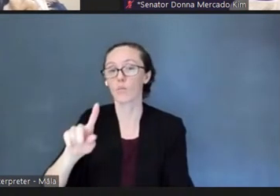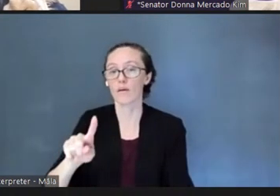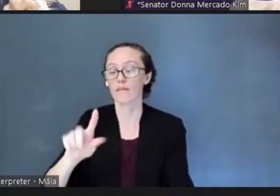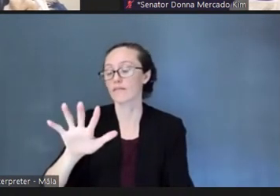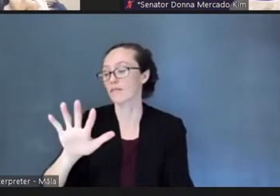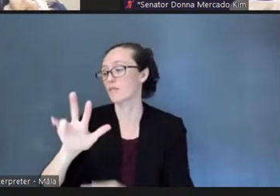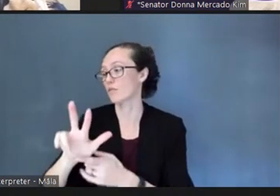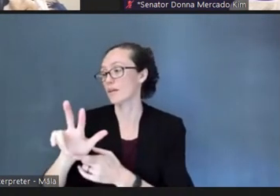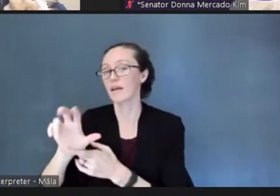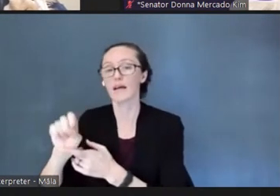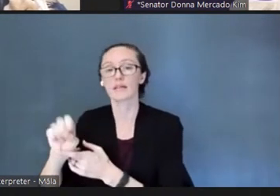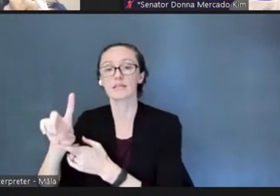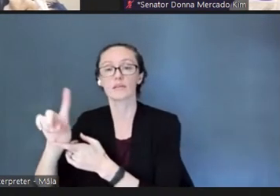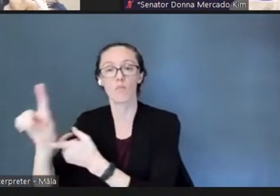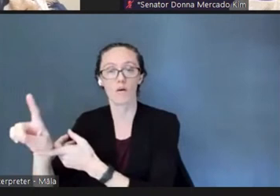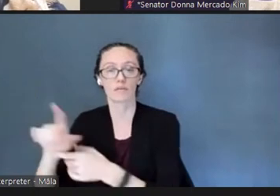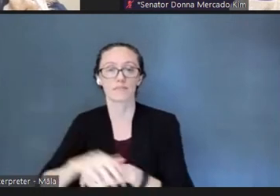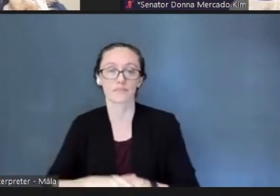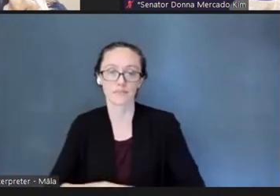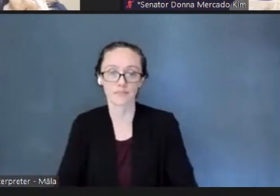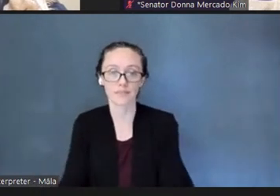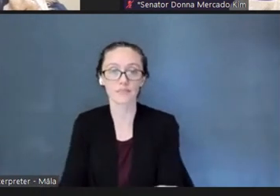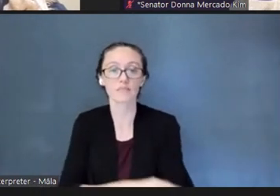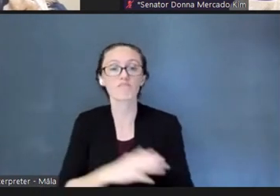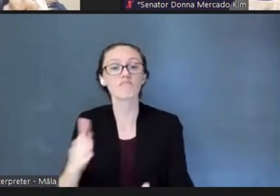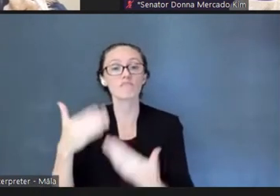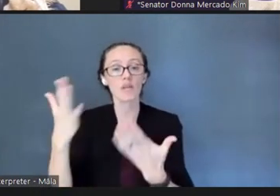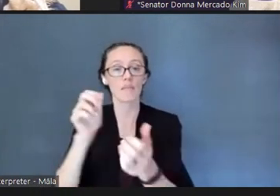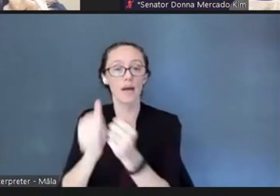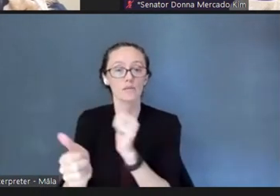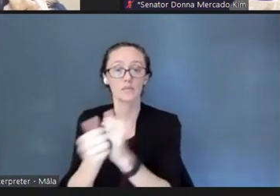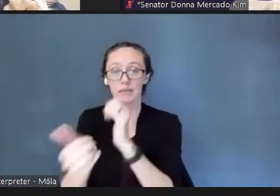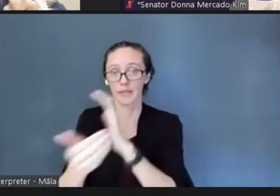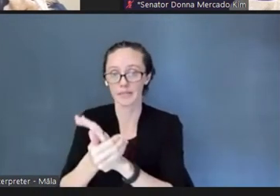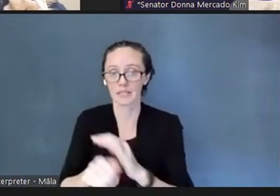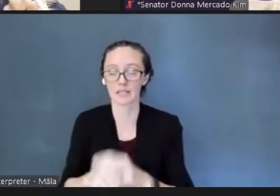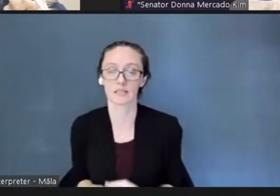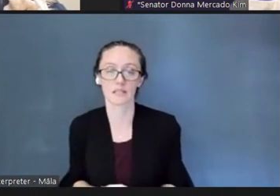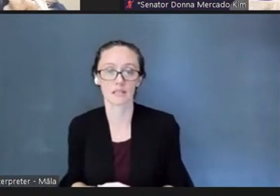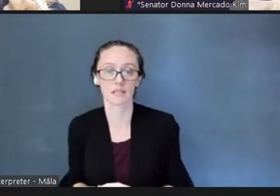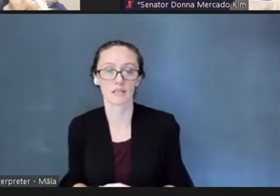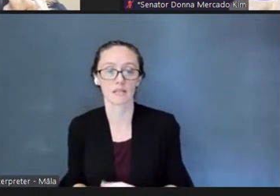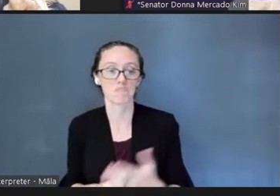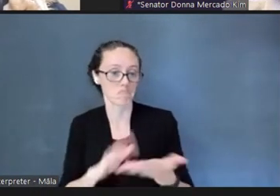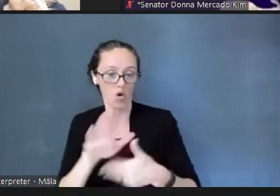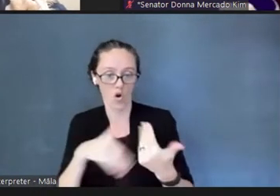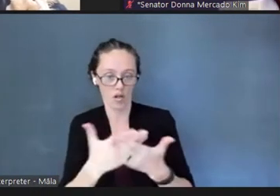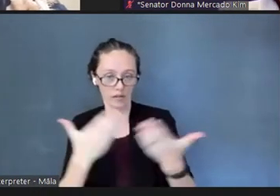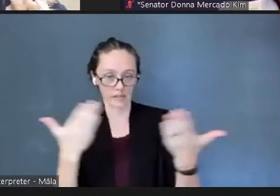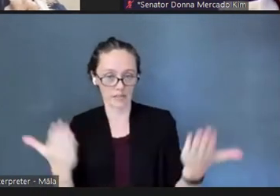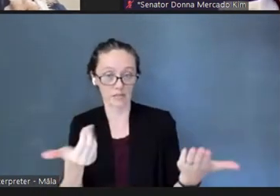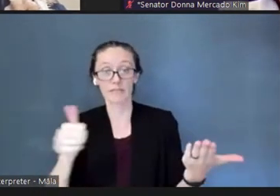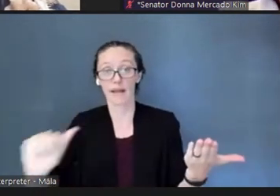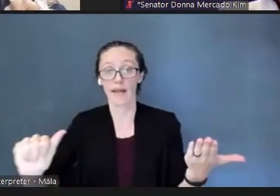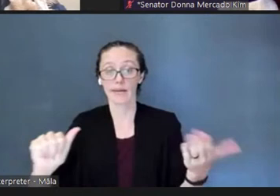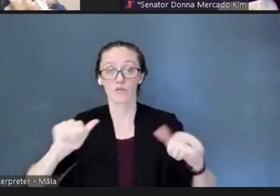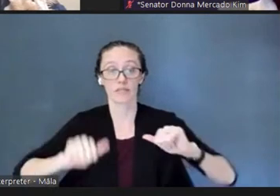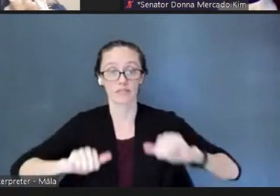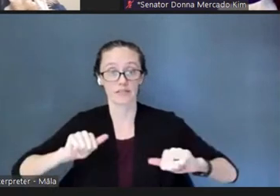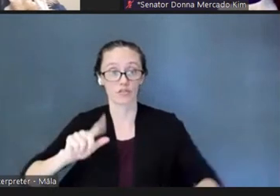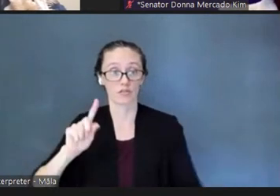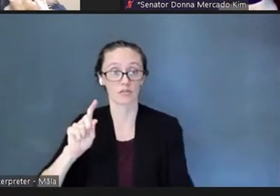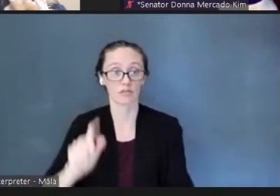SB1, the recommendation is to pass this measure with amendments. Noting all members present, are there any reservations?